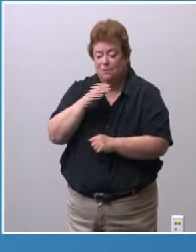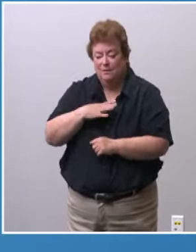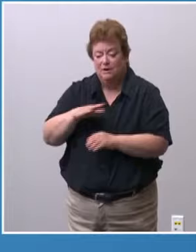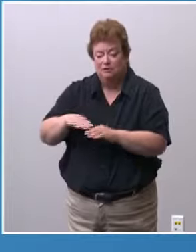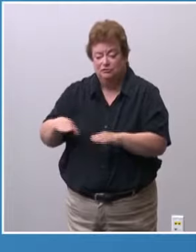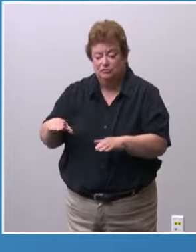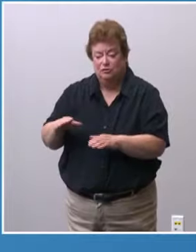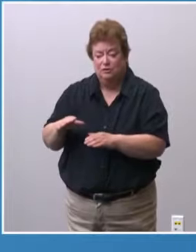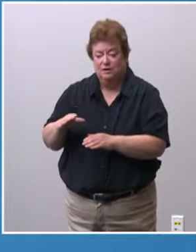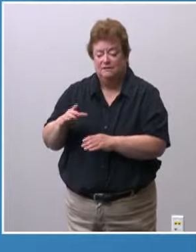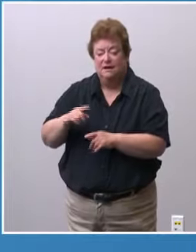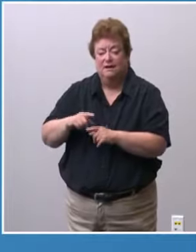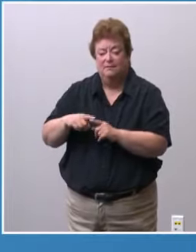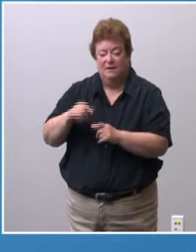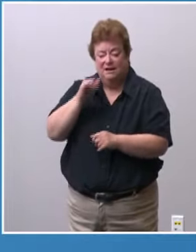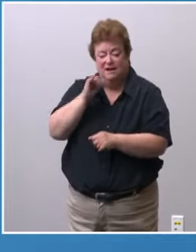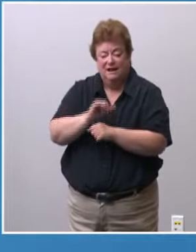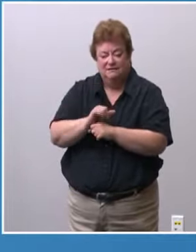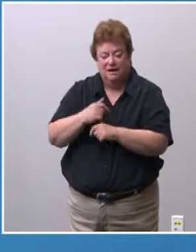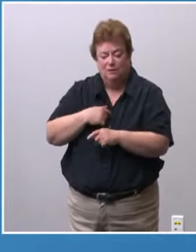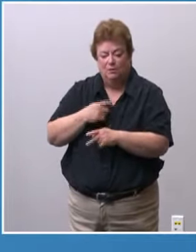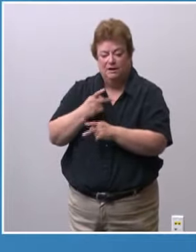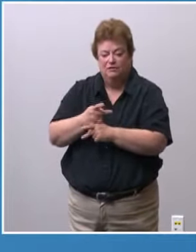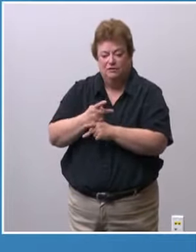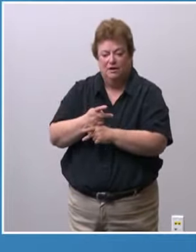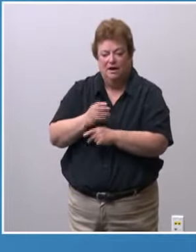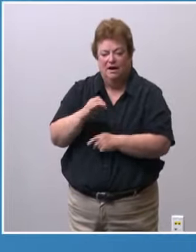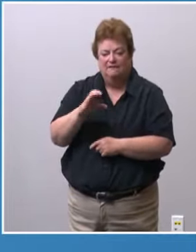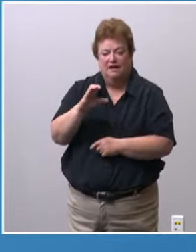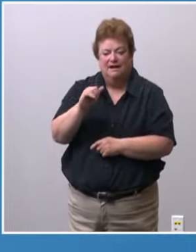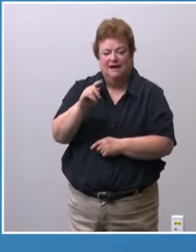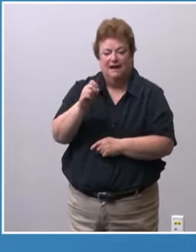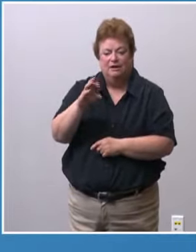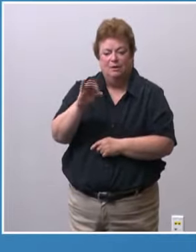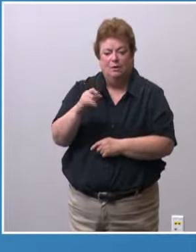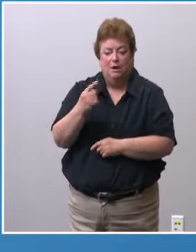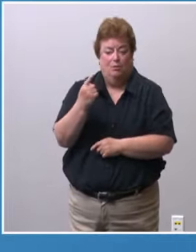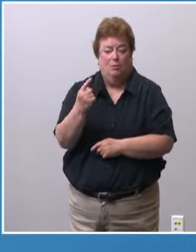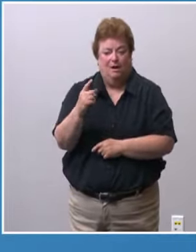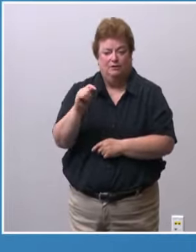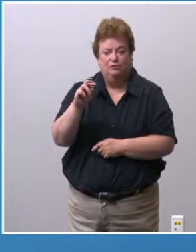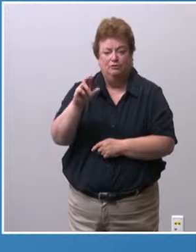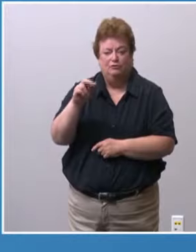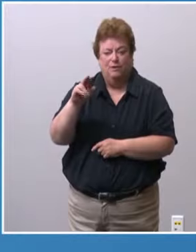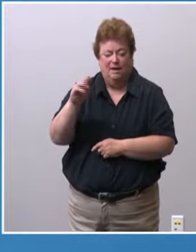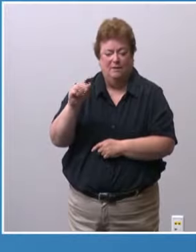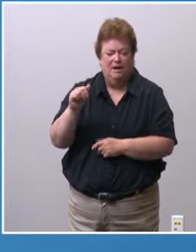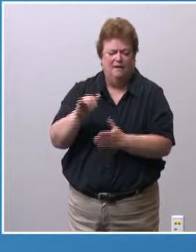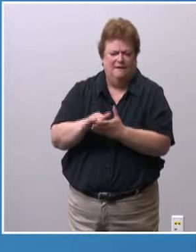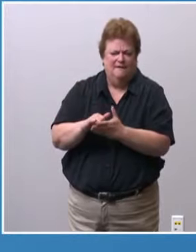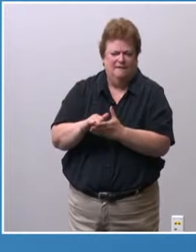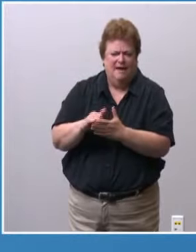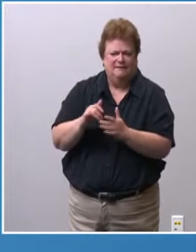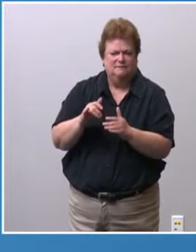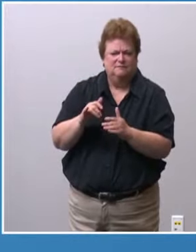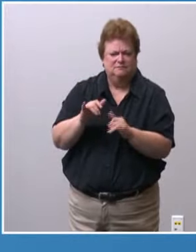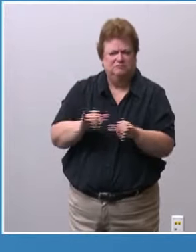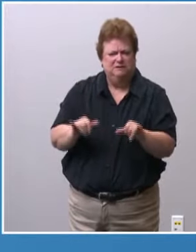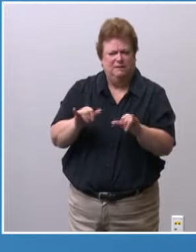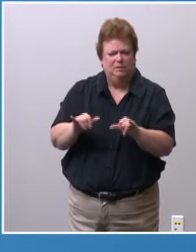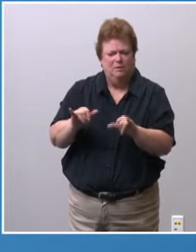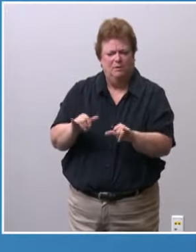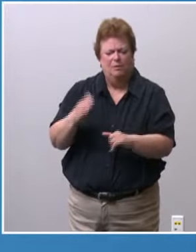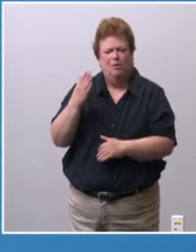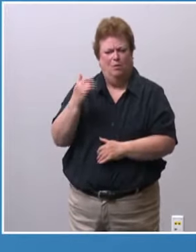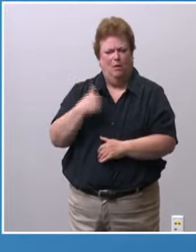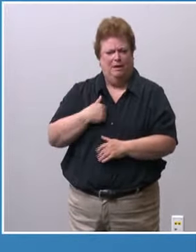for example, we cared for several Category 1 traumas. That's just typical. And so the question is, why do I mention